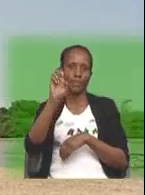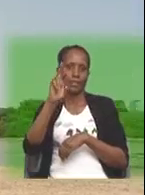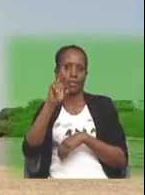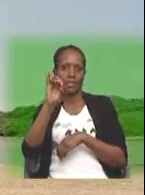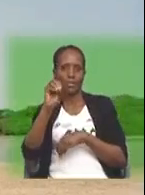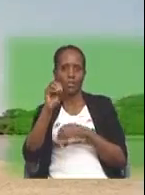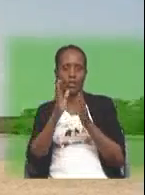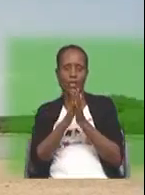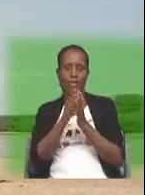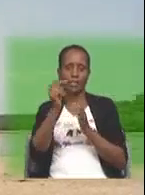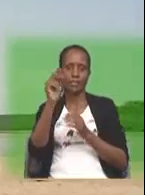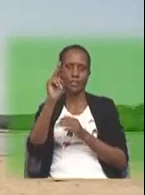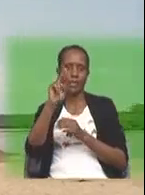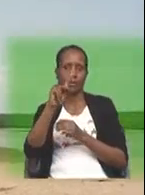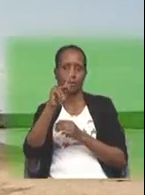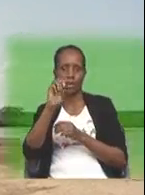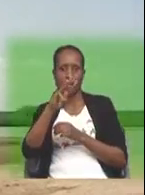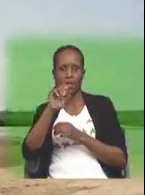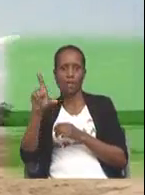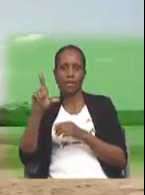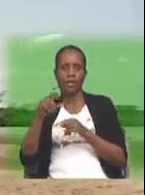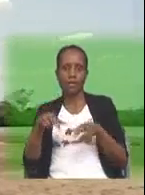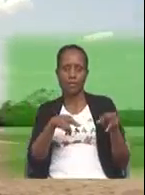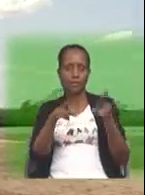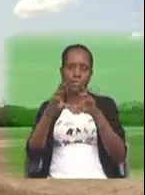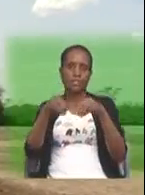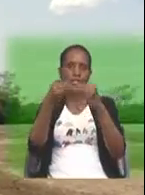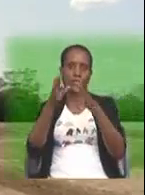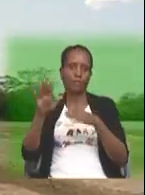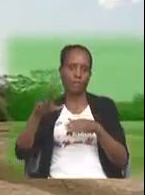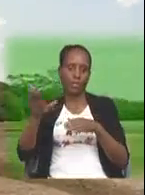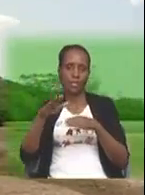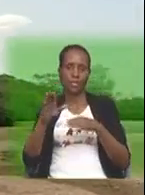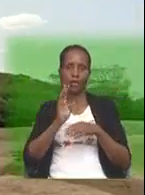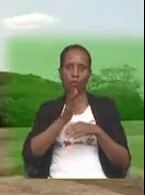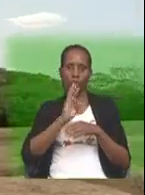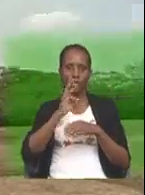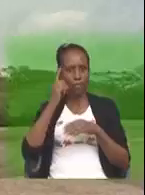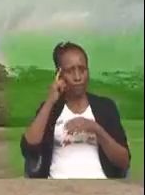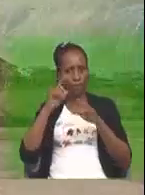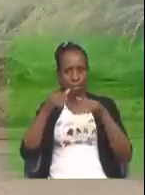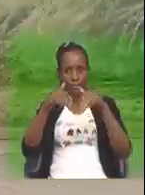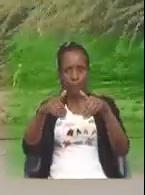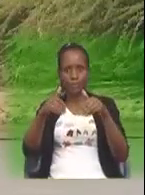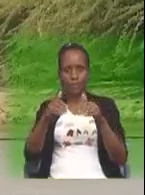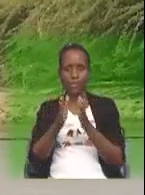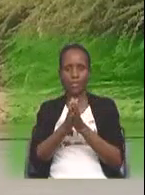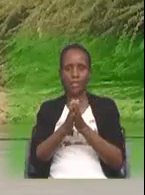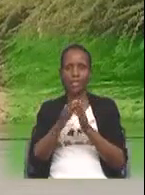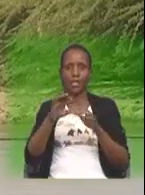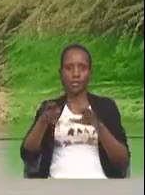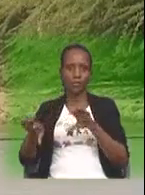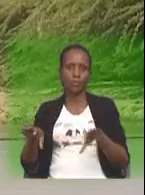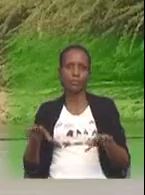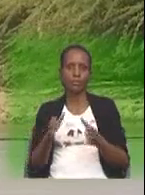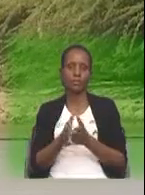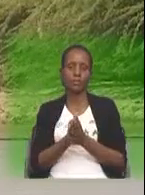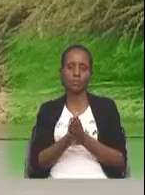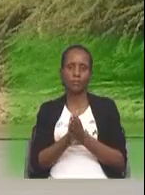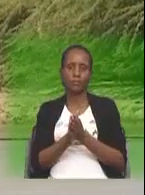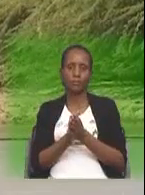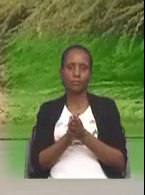Kerio and Turkwell rivers supply the region with water for cultivation and for livestock.